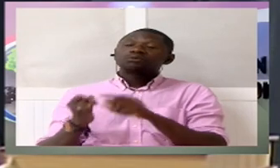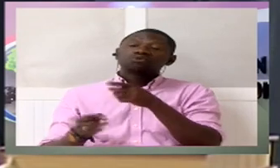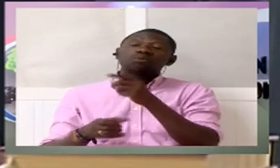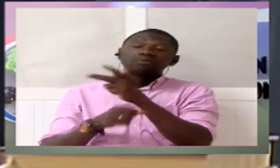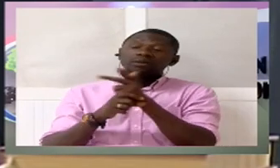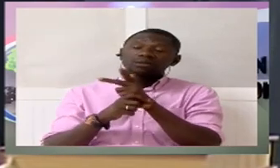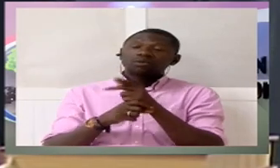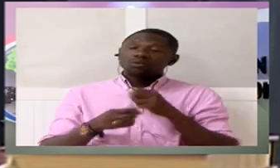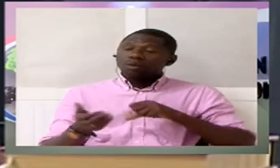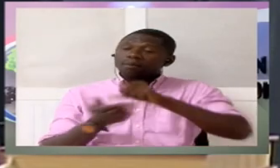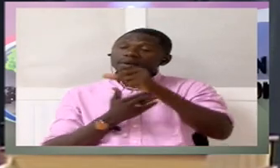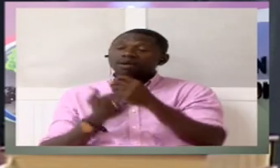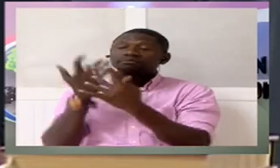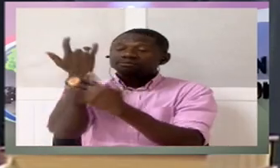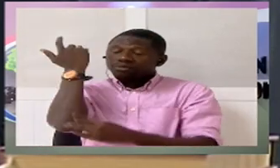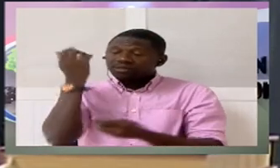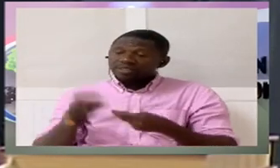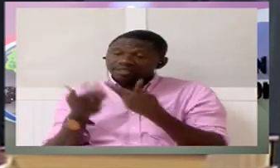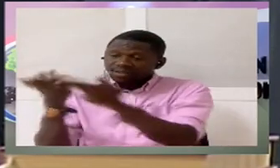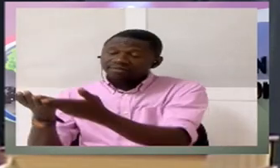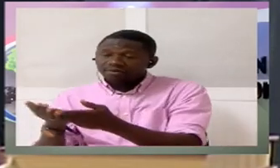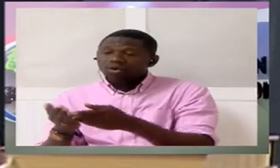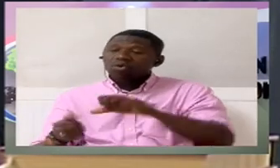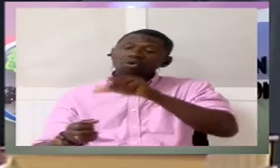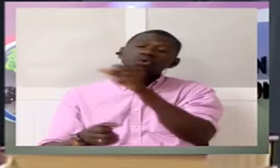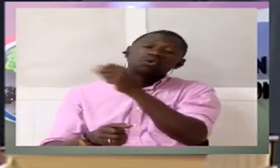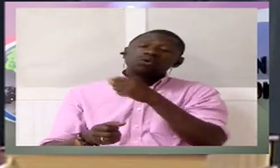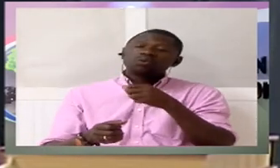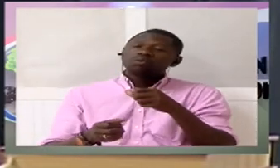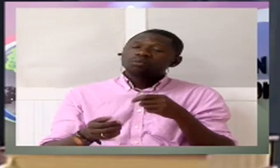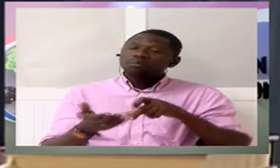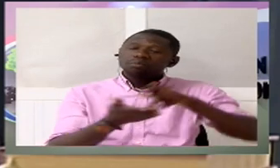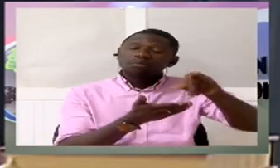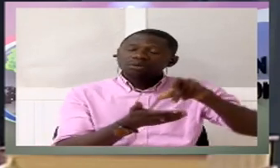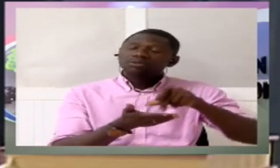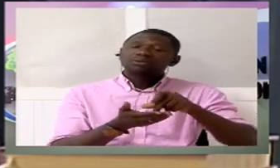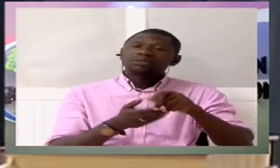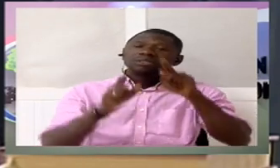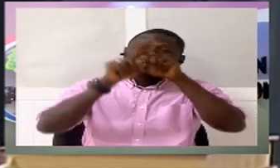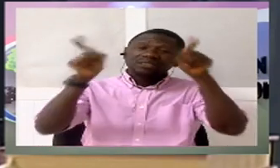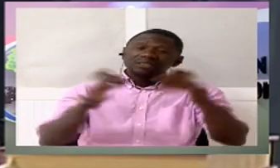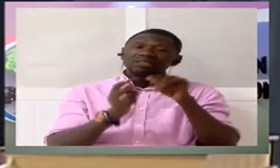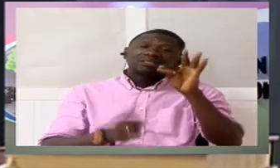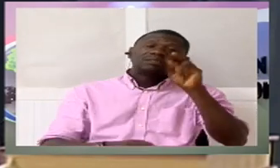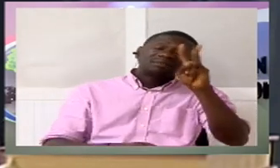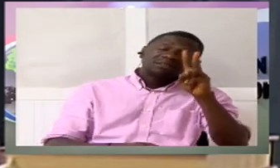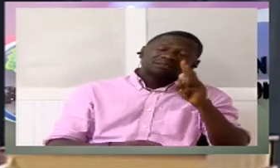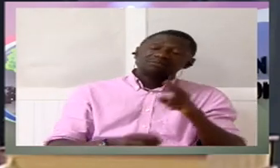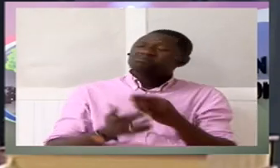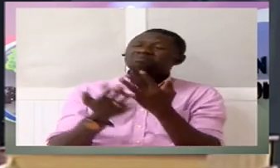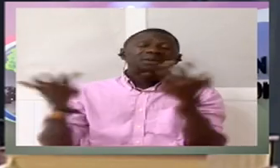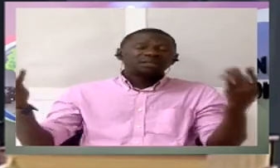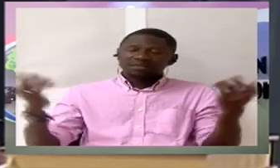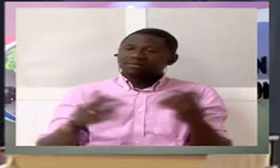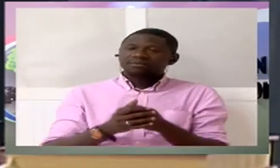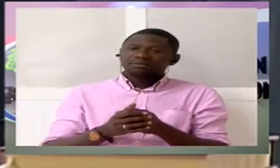for them. Others, we bought cooking oil. Others, television sets. There were many. I cannot remember